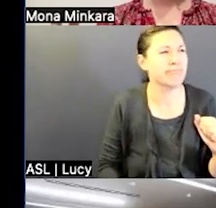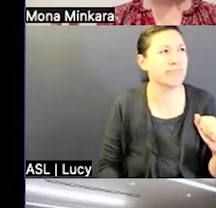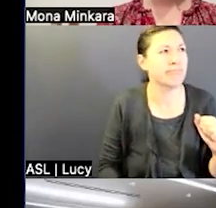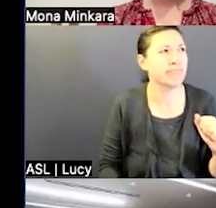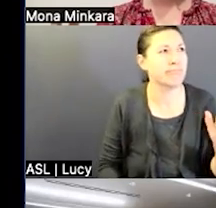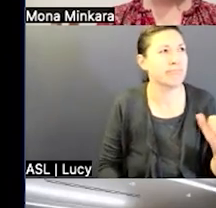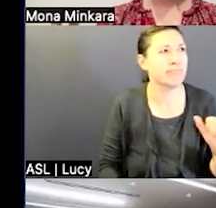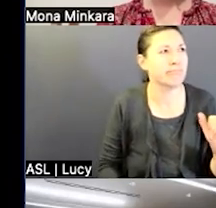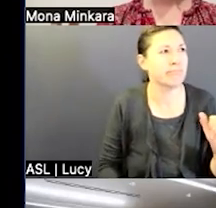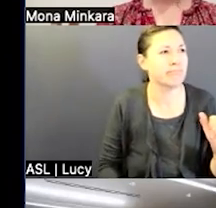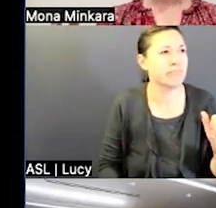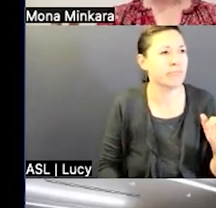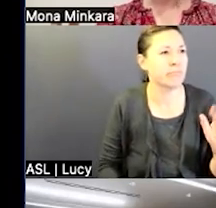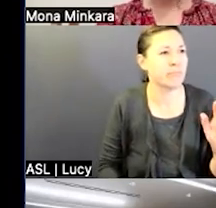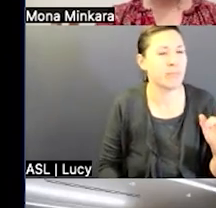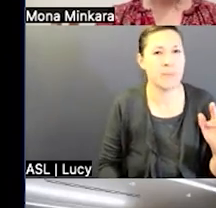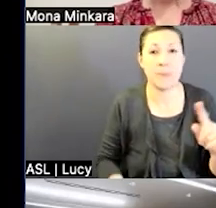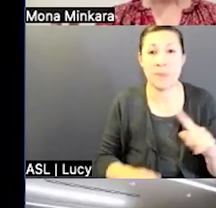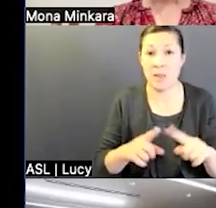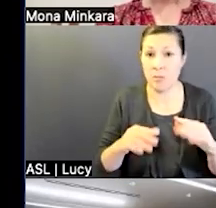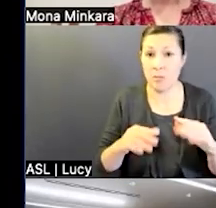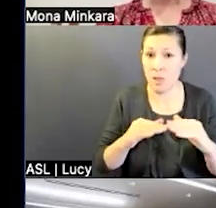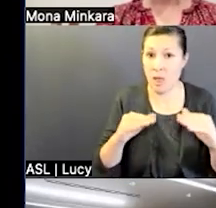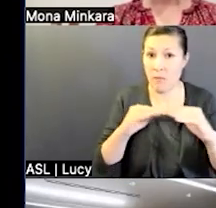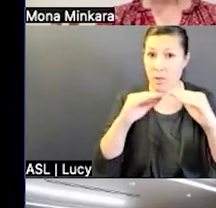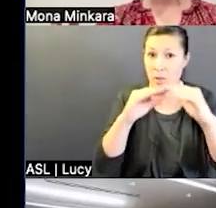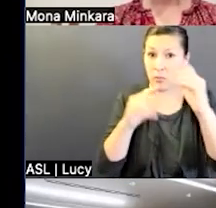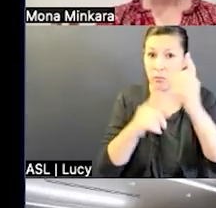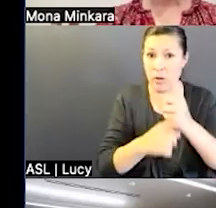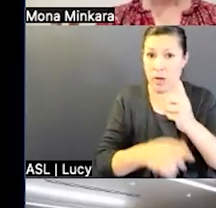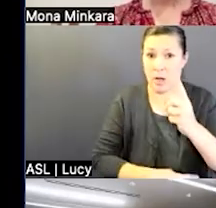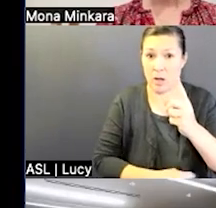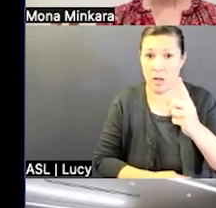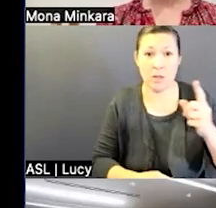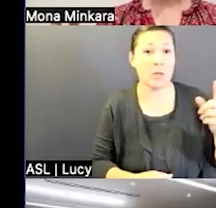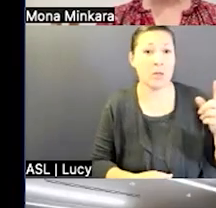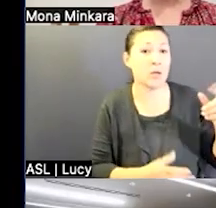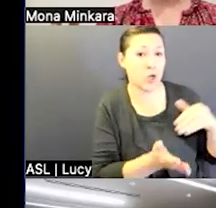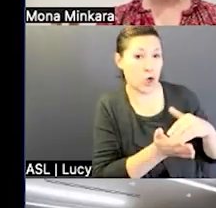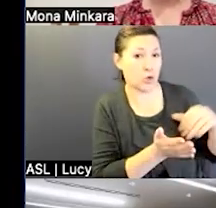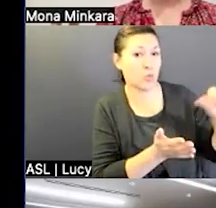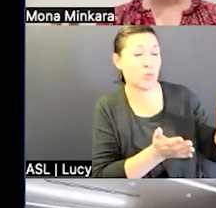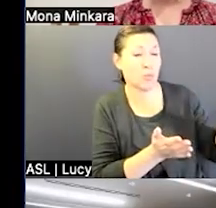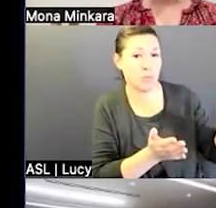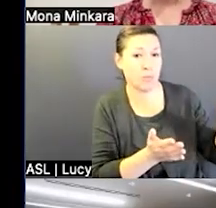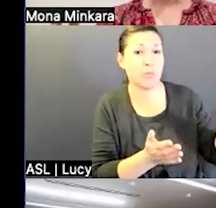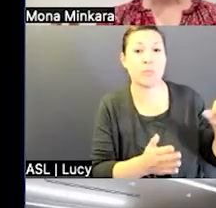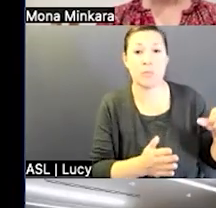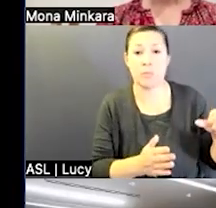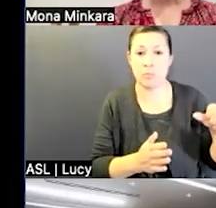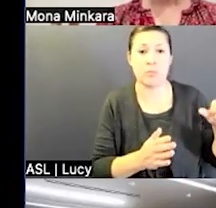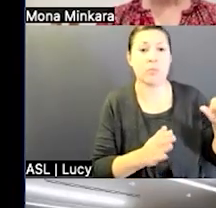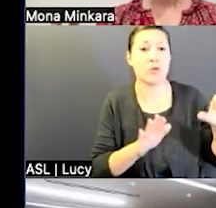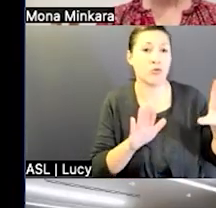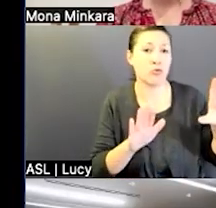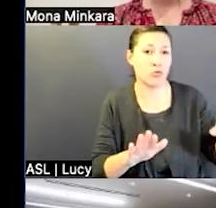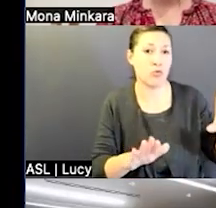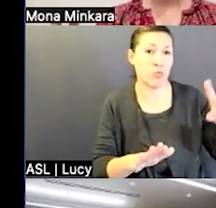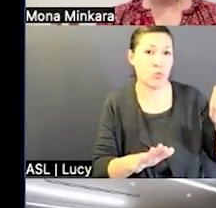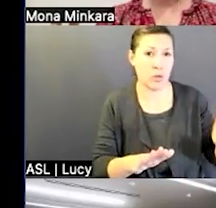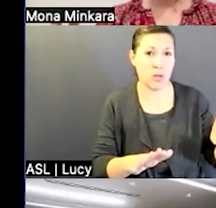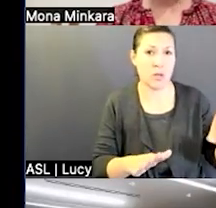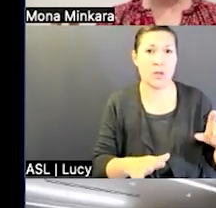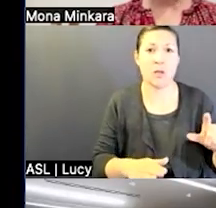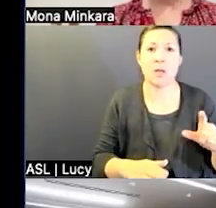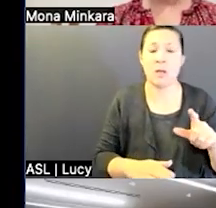like there's like different levels. Right. Yeah, Yeah. that's what I was like. Yeah, great question. Yeah. So they always say if